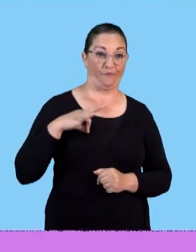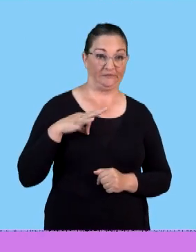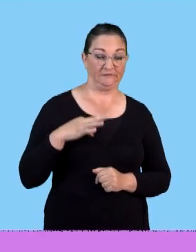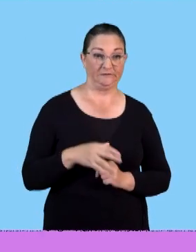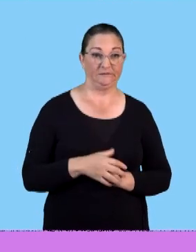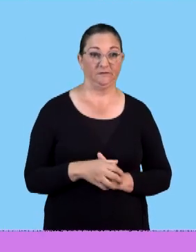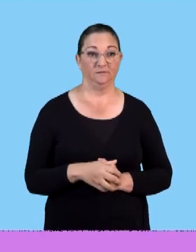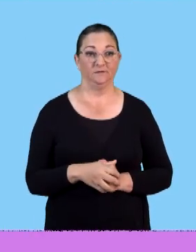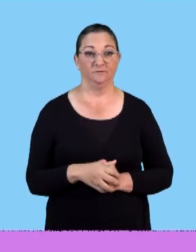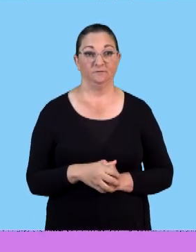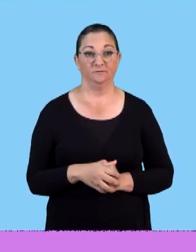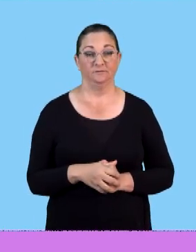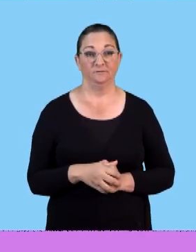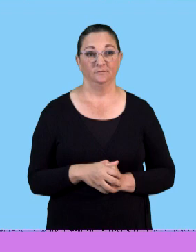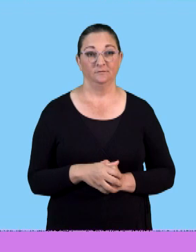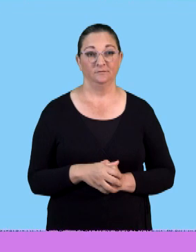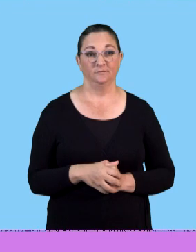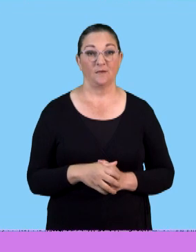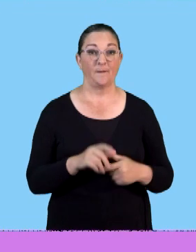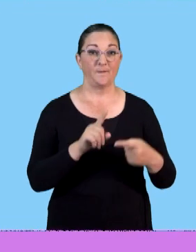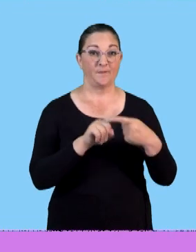equals your profit